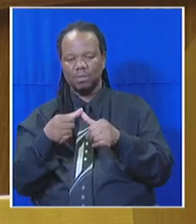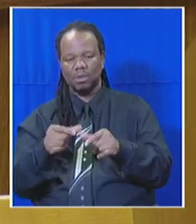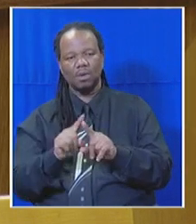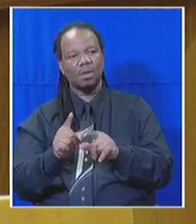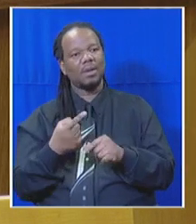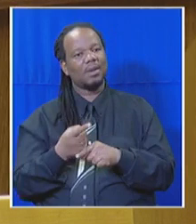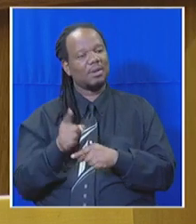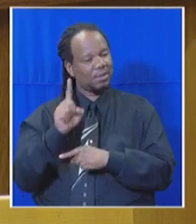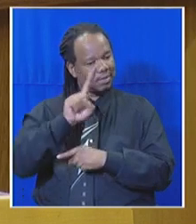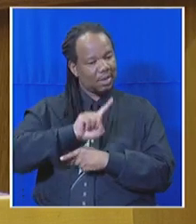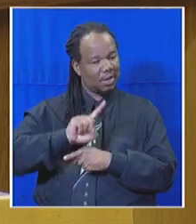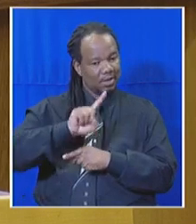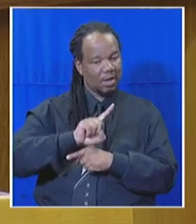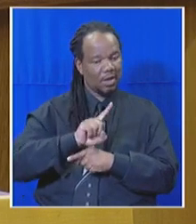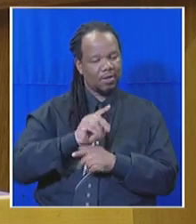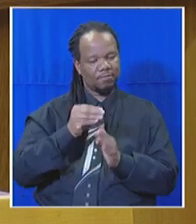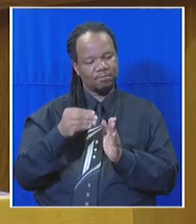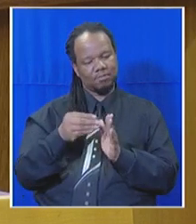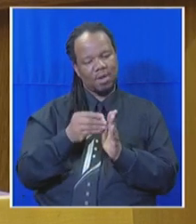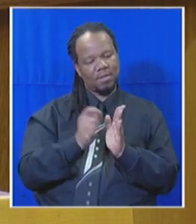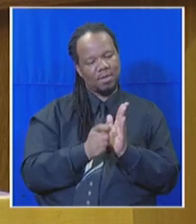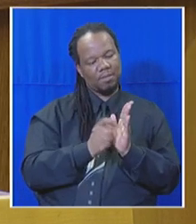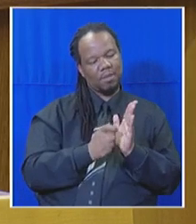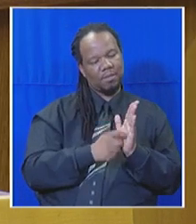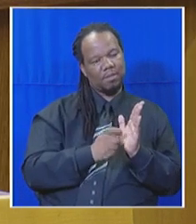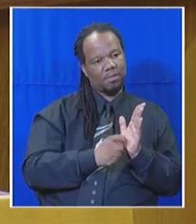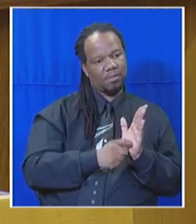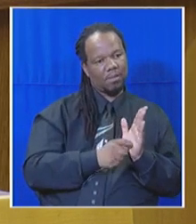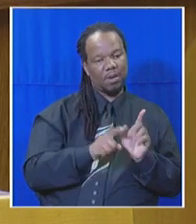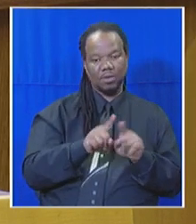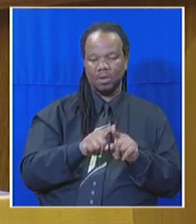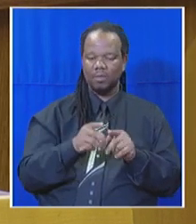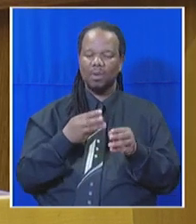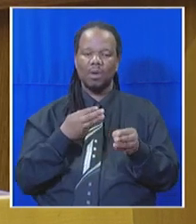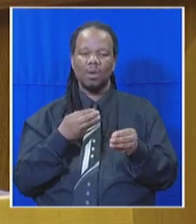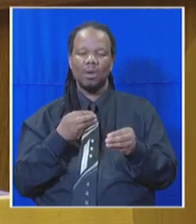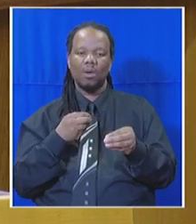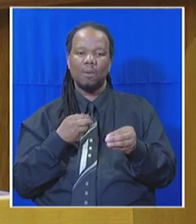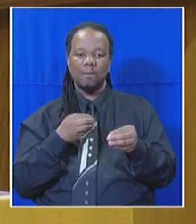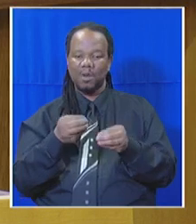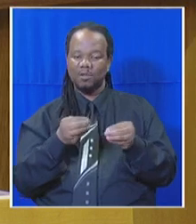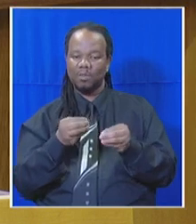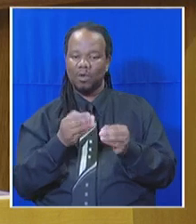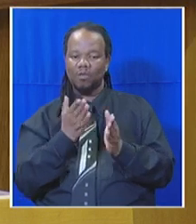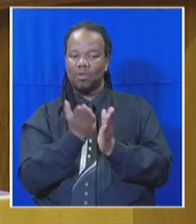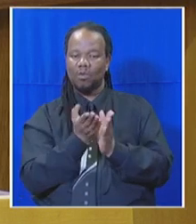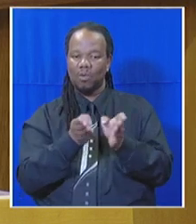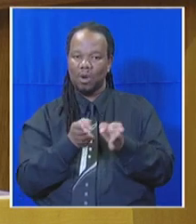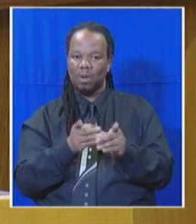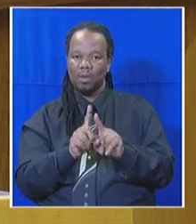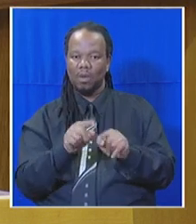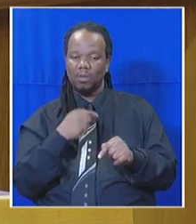recording of transactions and stringent management of records supporting disclosures in